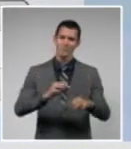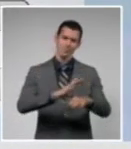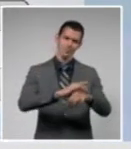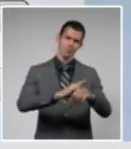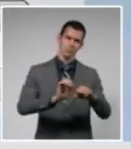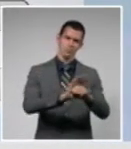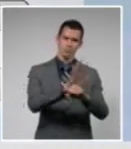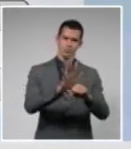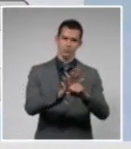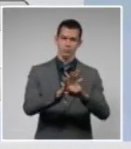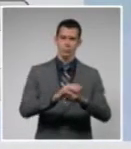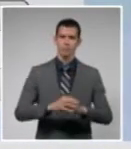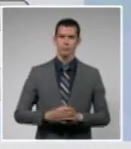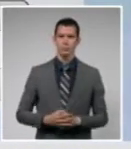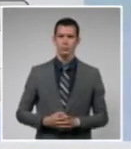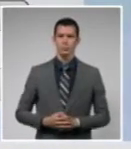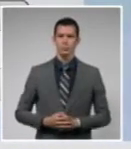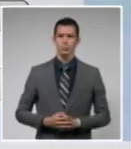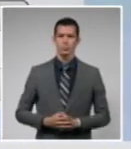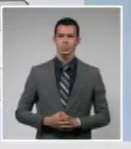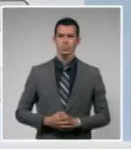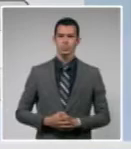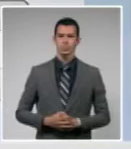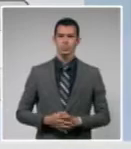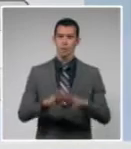508,224, of which